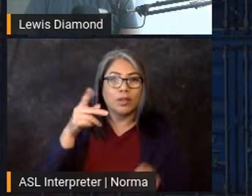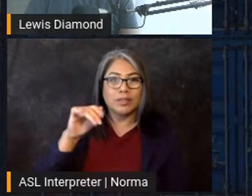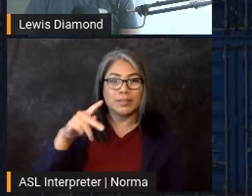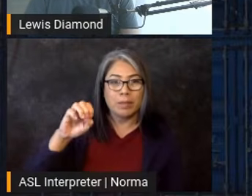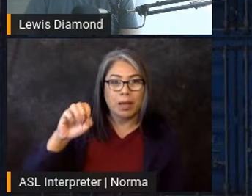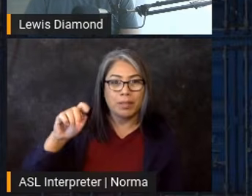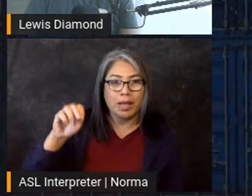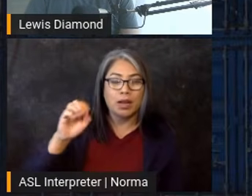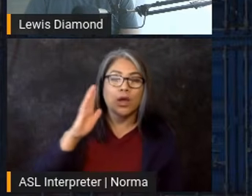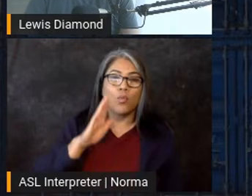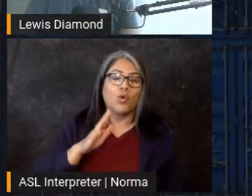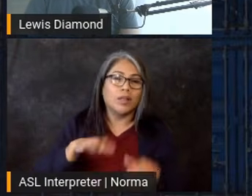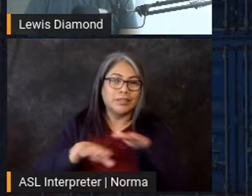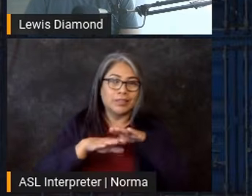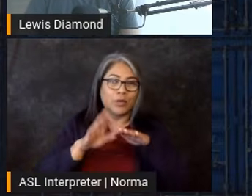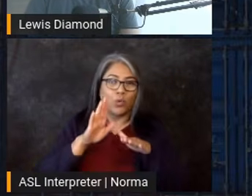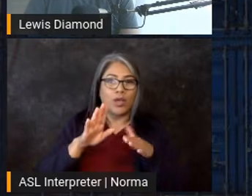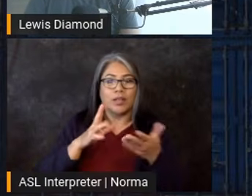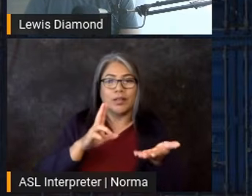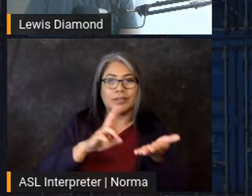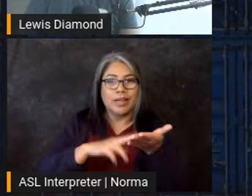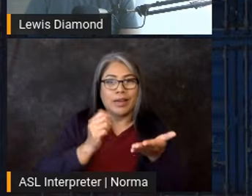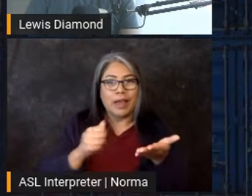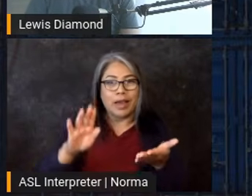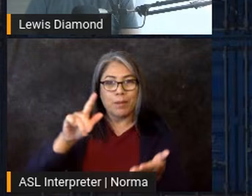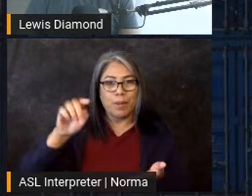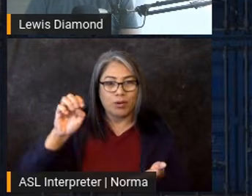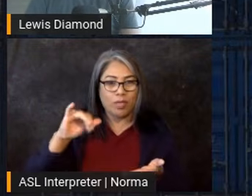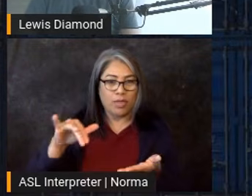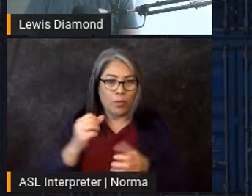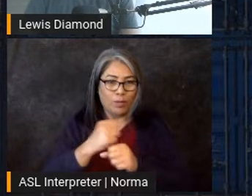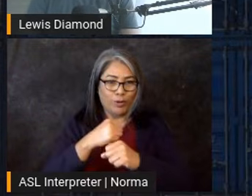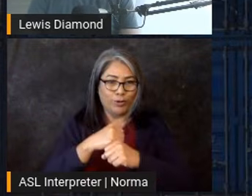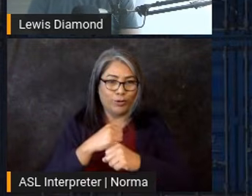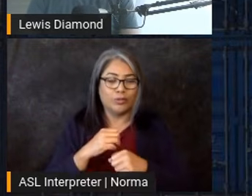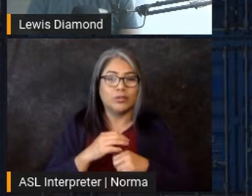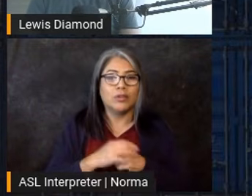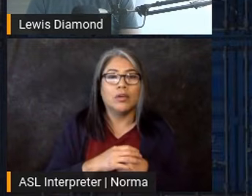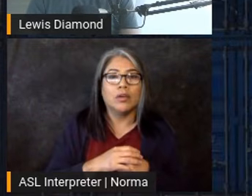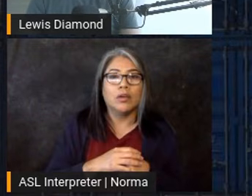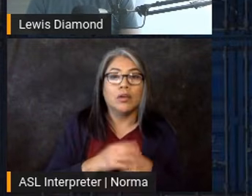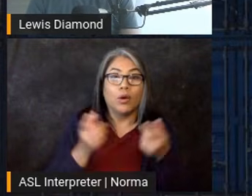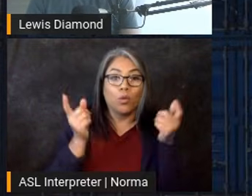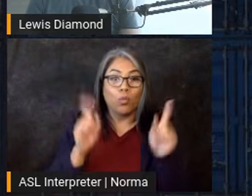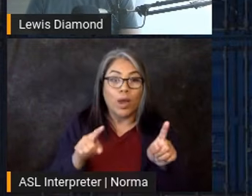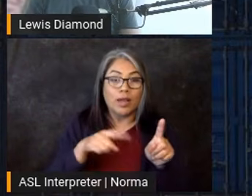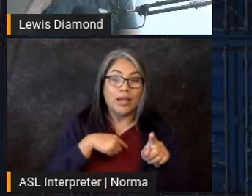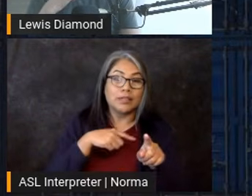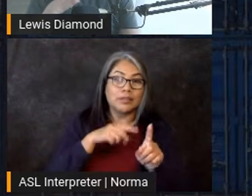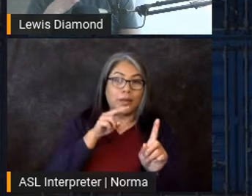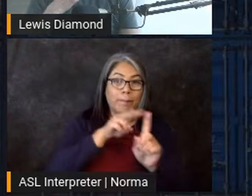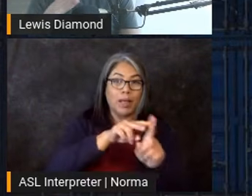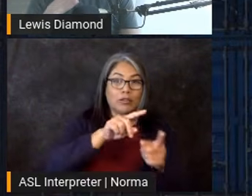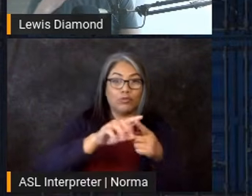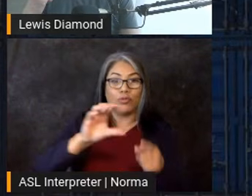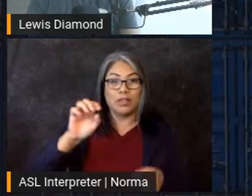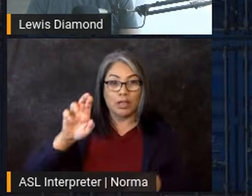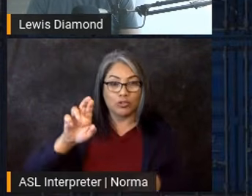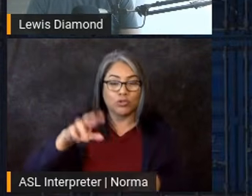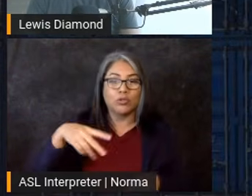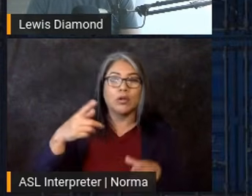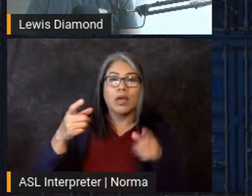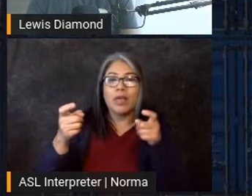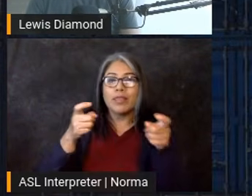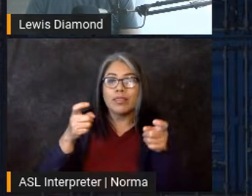sign any bundle that we produce. And when this is applied to the cluster, the controller